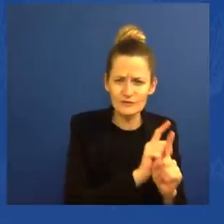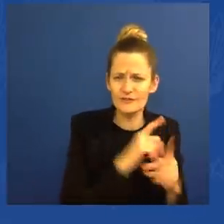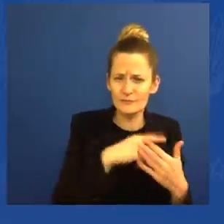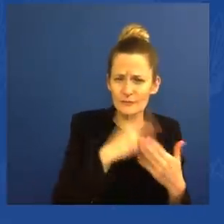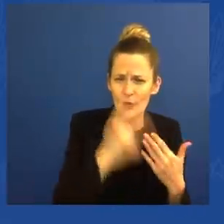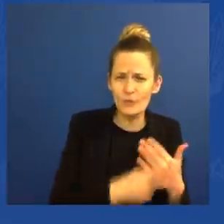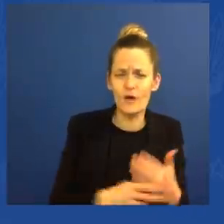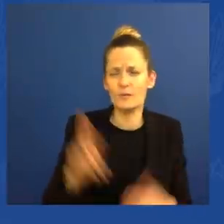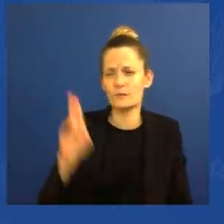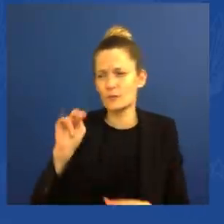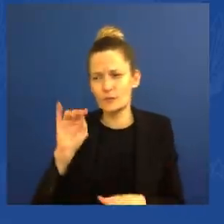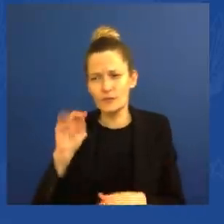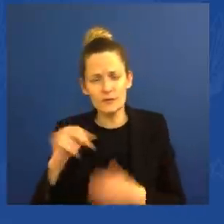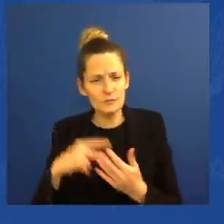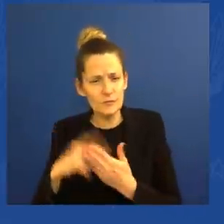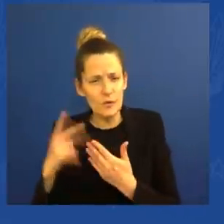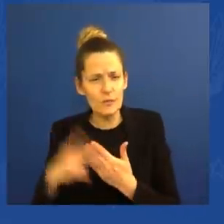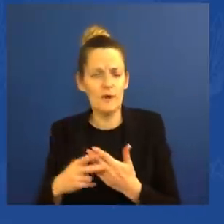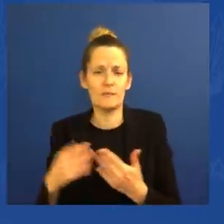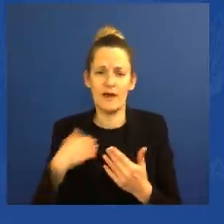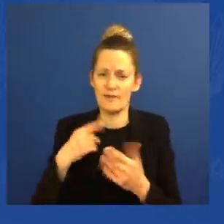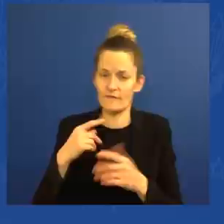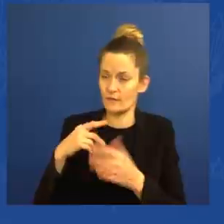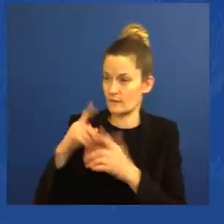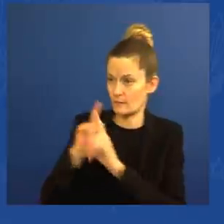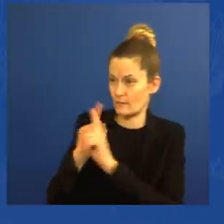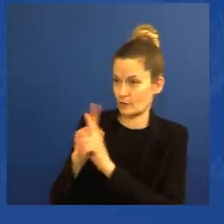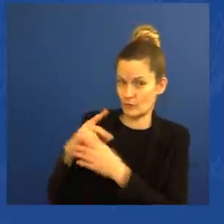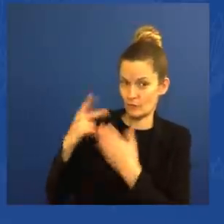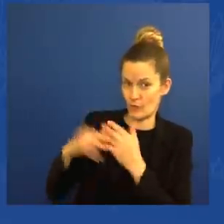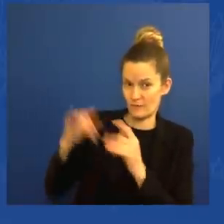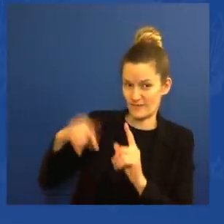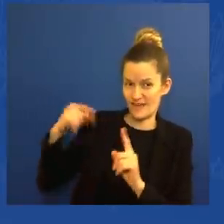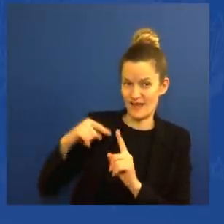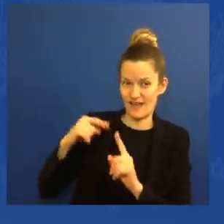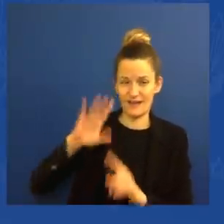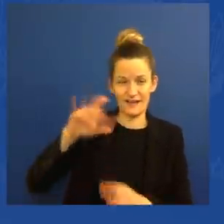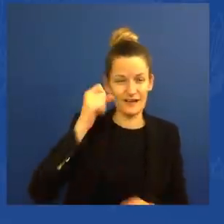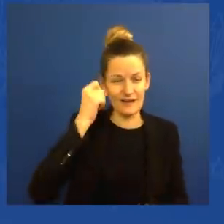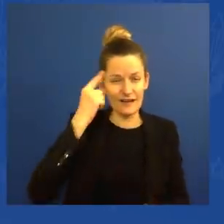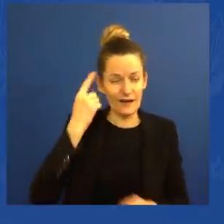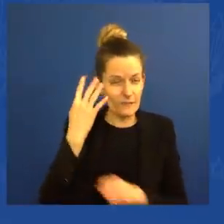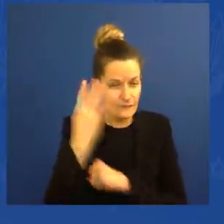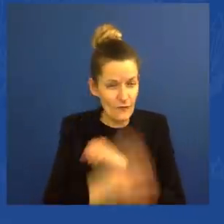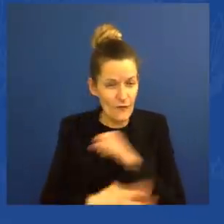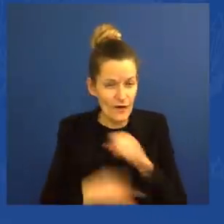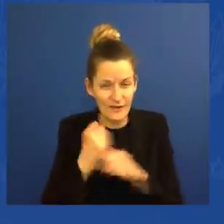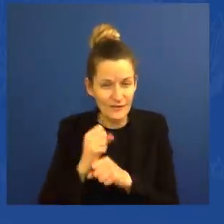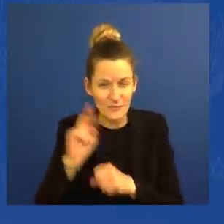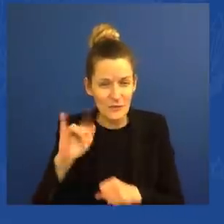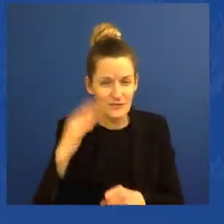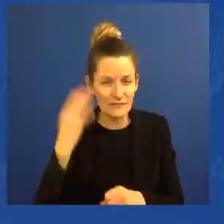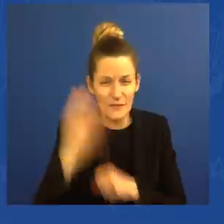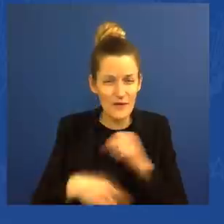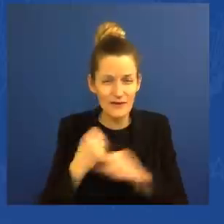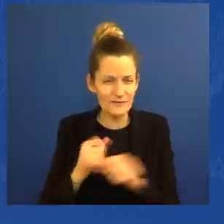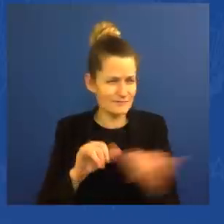we're talking like going to 4 years of college. It's 4 years. That's why they're the best workers in the world when they